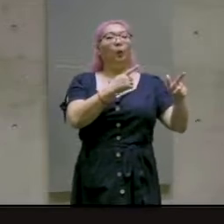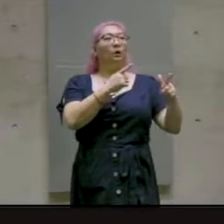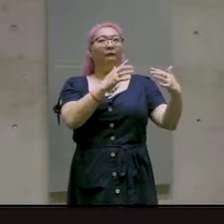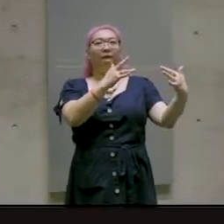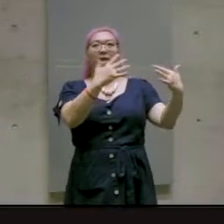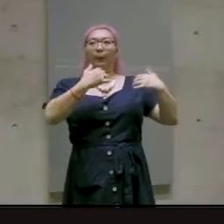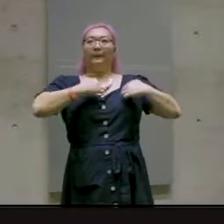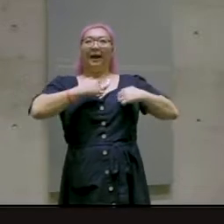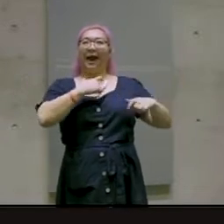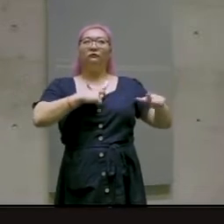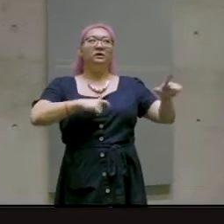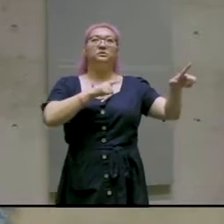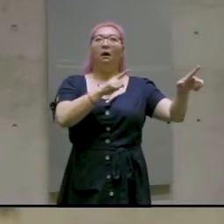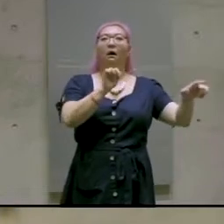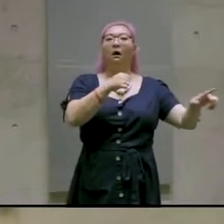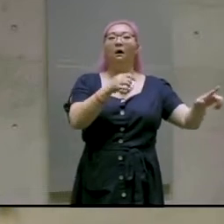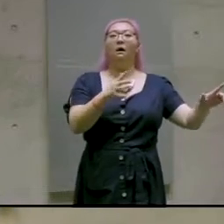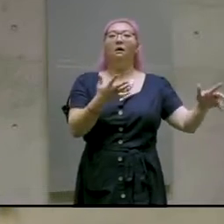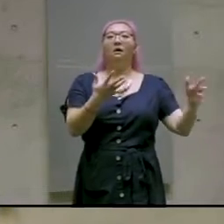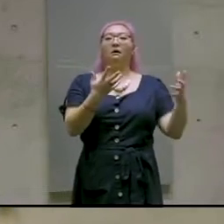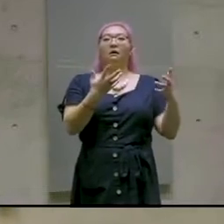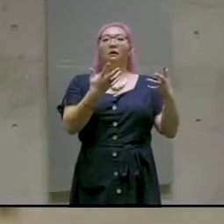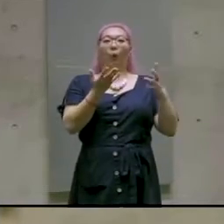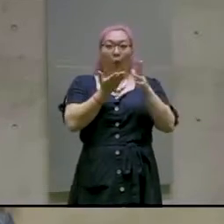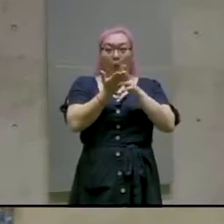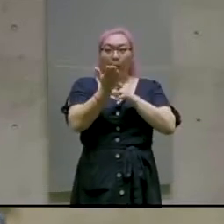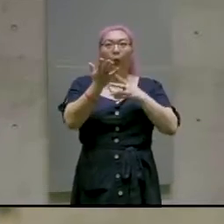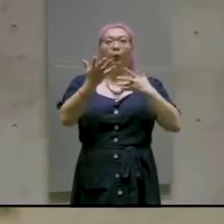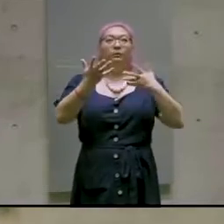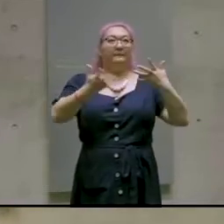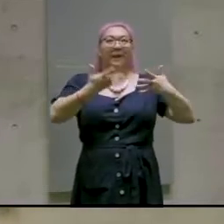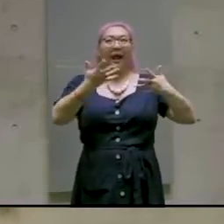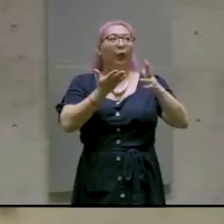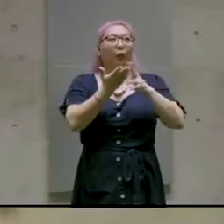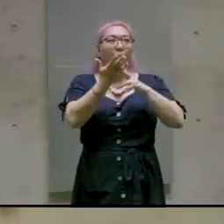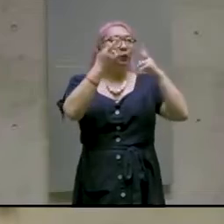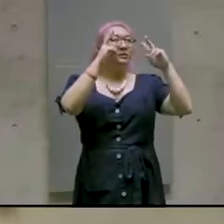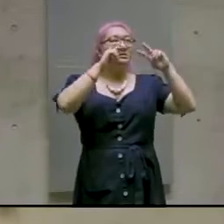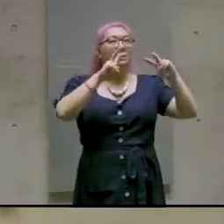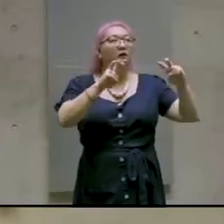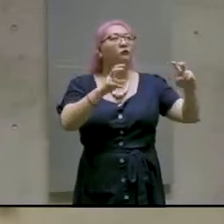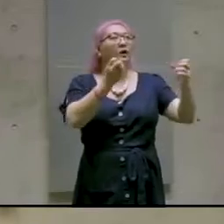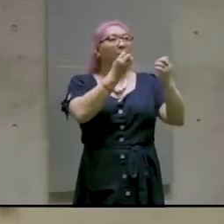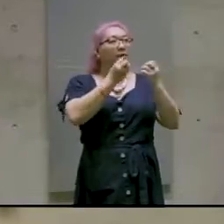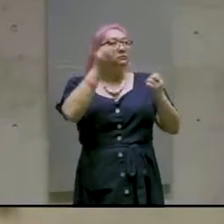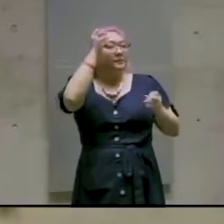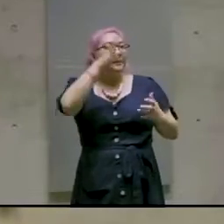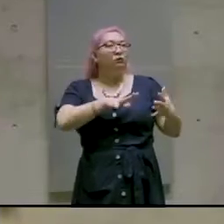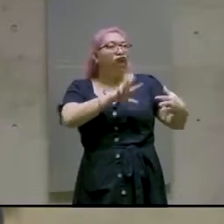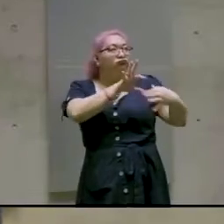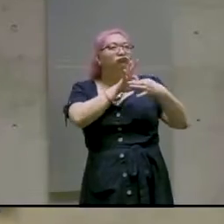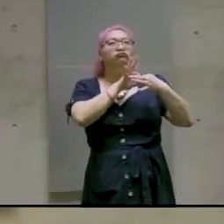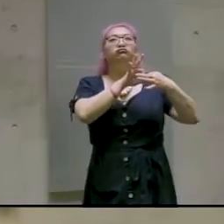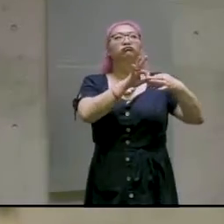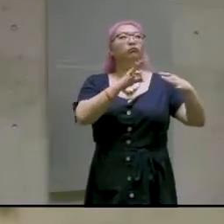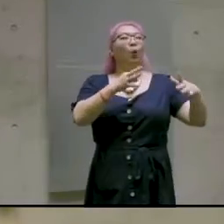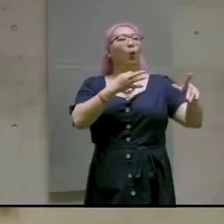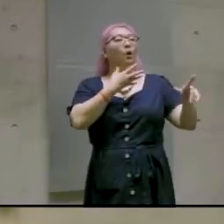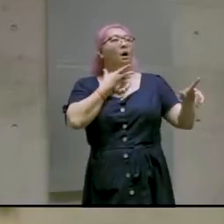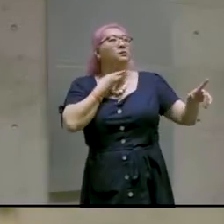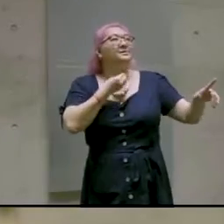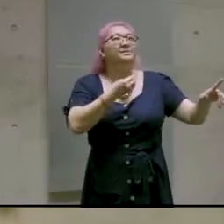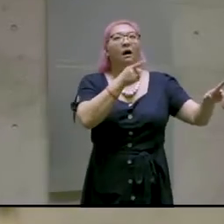are, and what the motivation is change through kind of play, through discovery, and through kind of experiencing kind of narrative desire